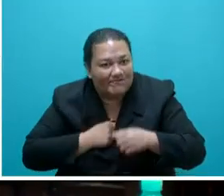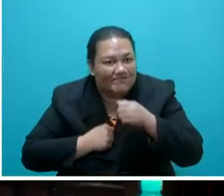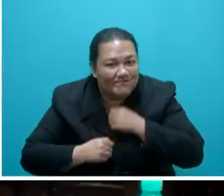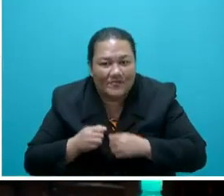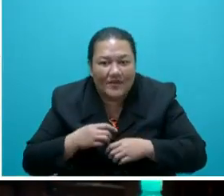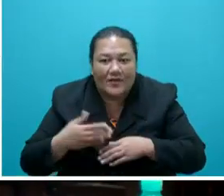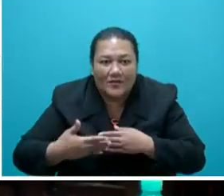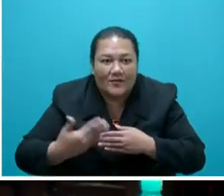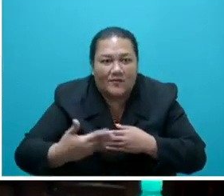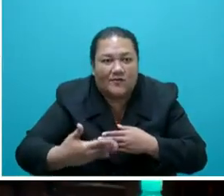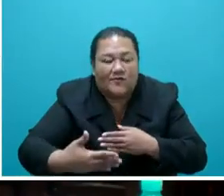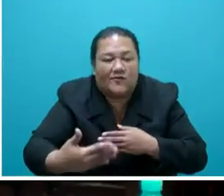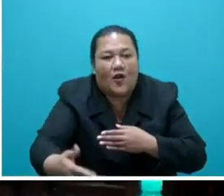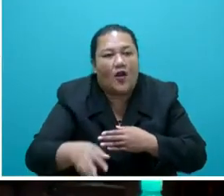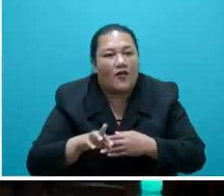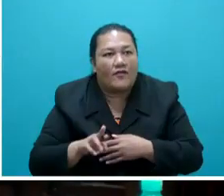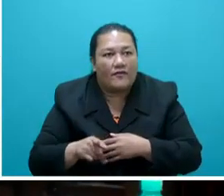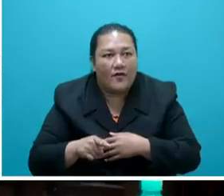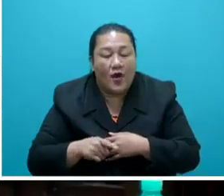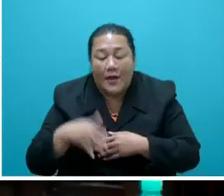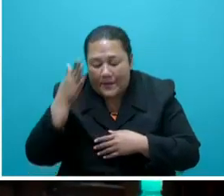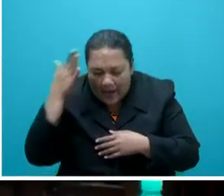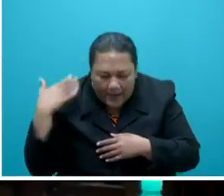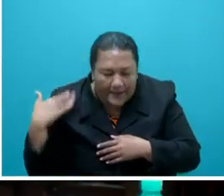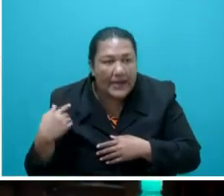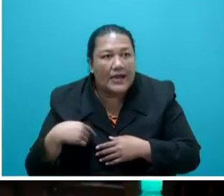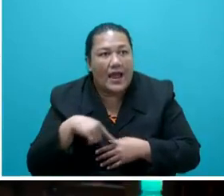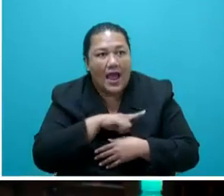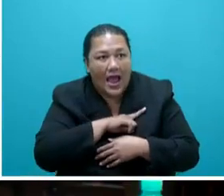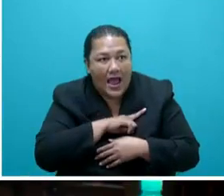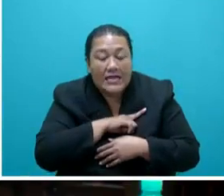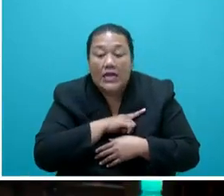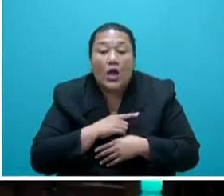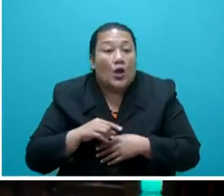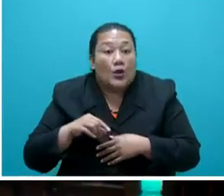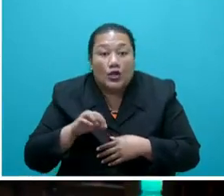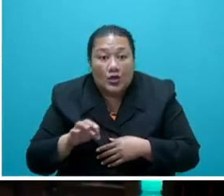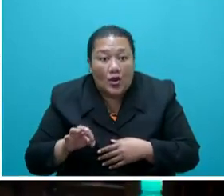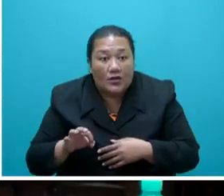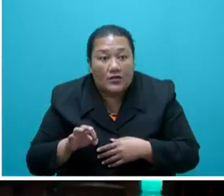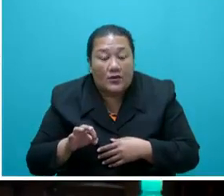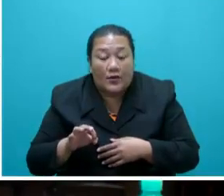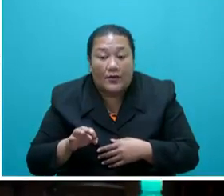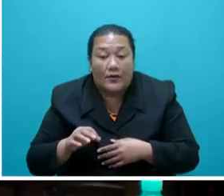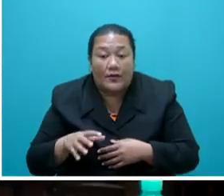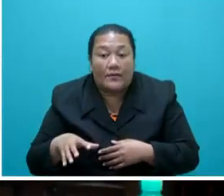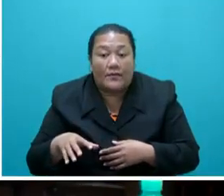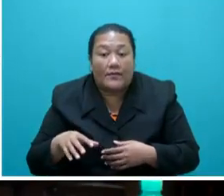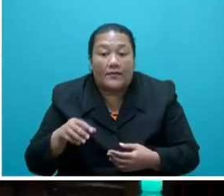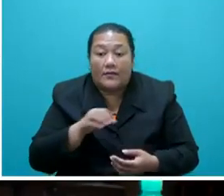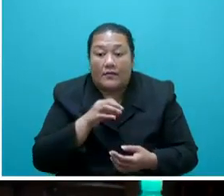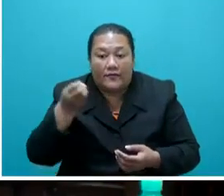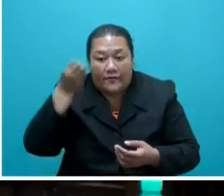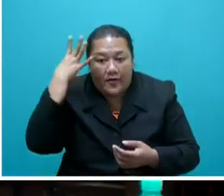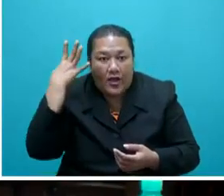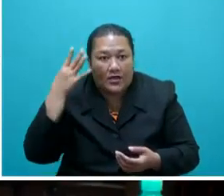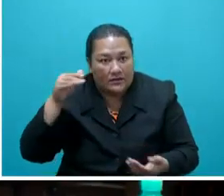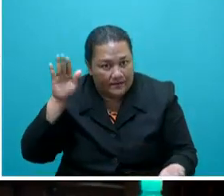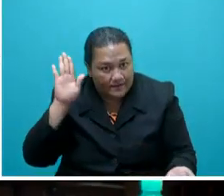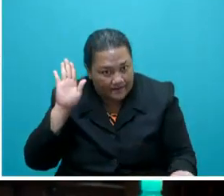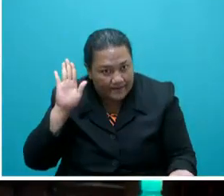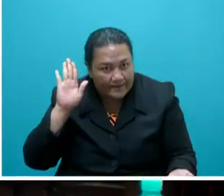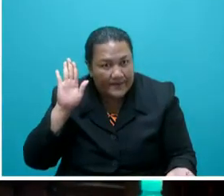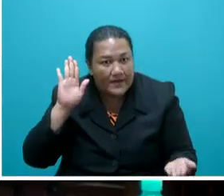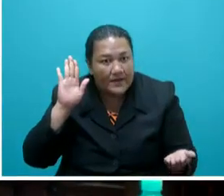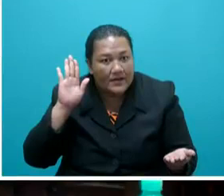been rightfully reminded that we must not lose sight of our pledge to our people, the very people who have put all of us here. His